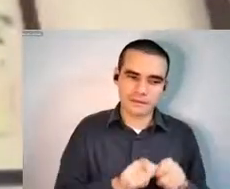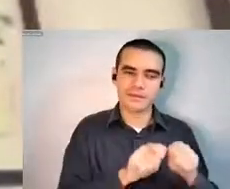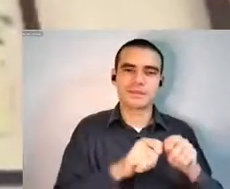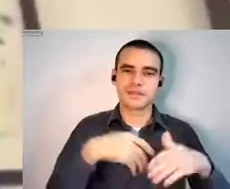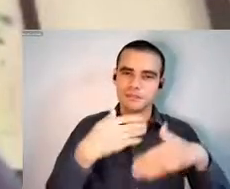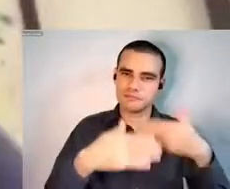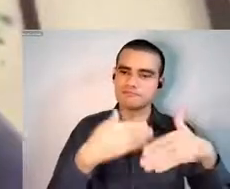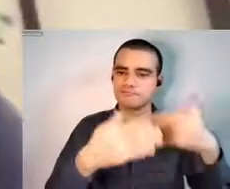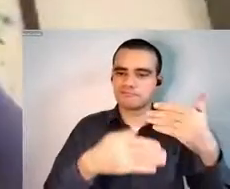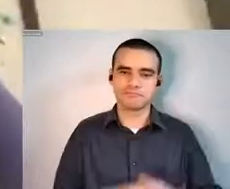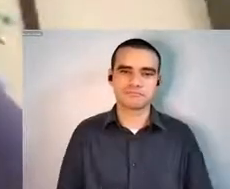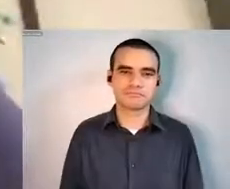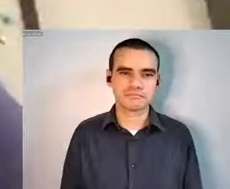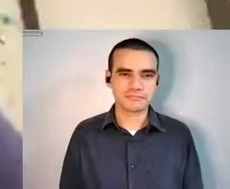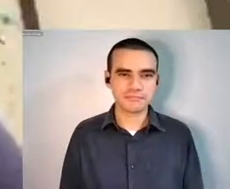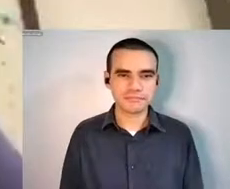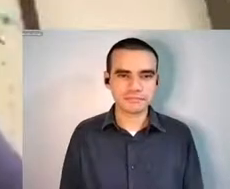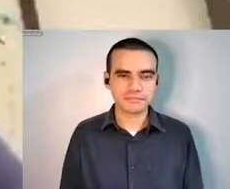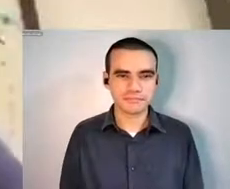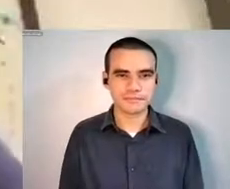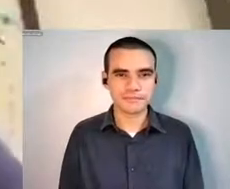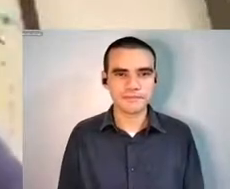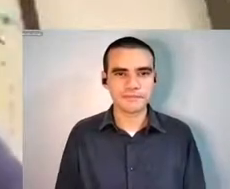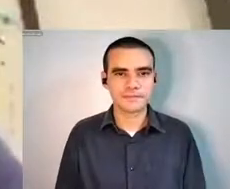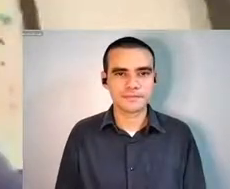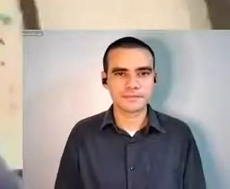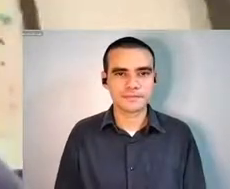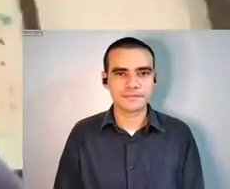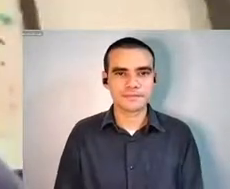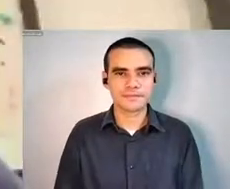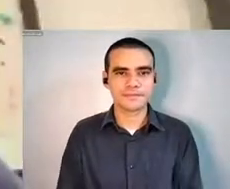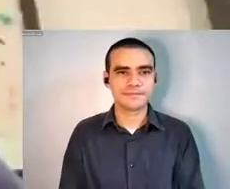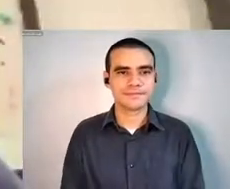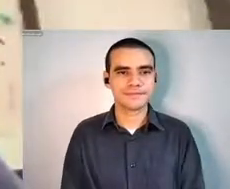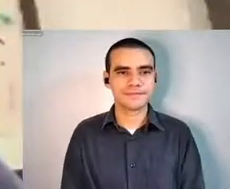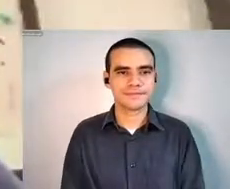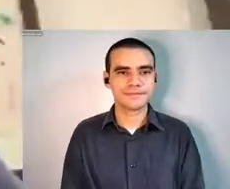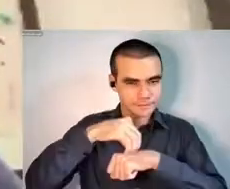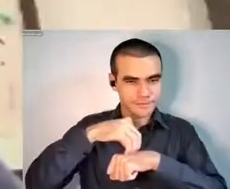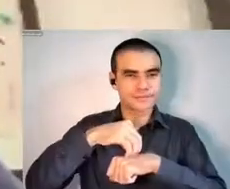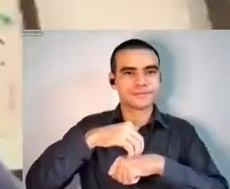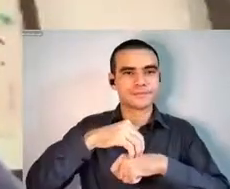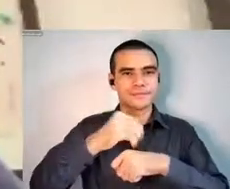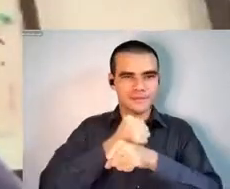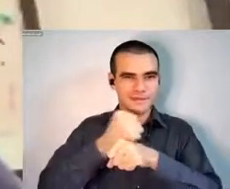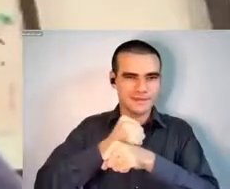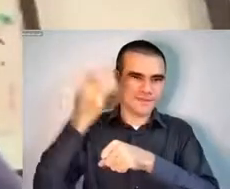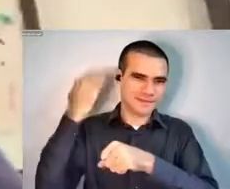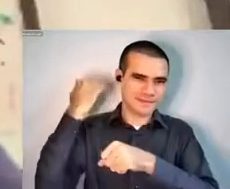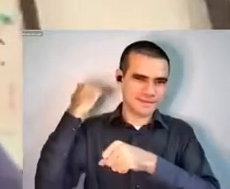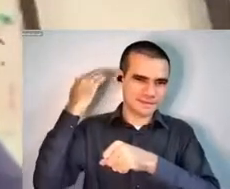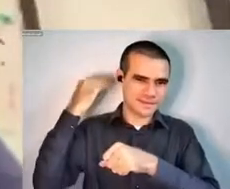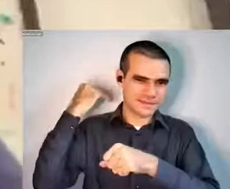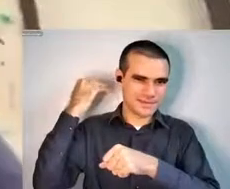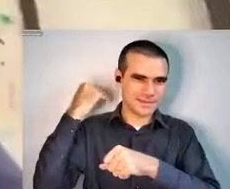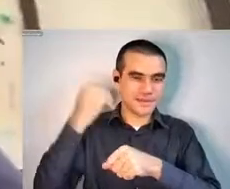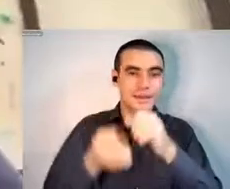this development grow. And based on that, some years ago, I created a